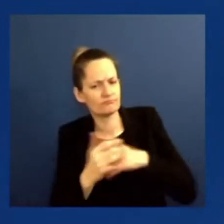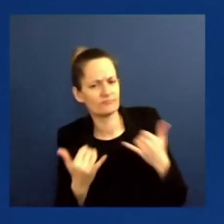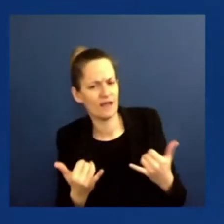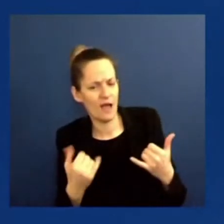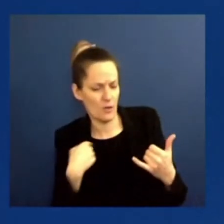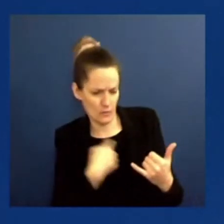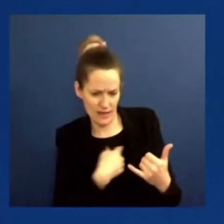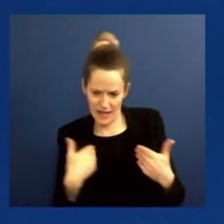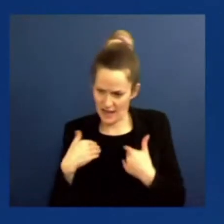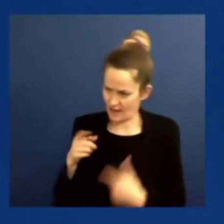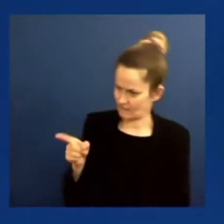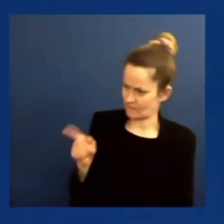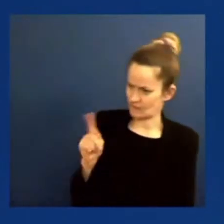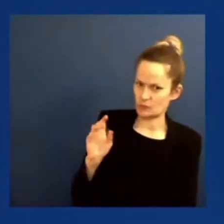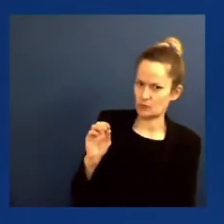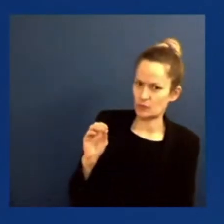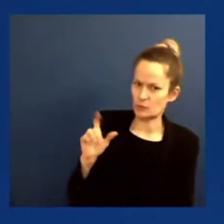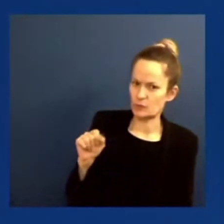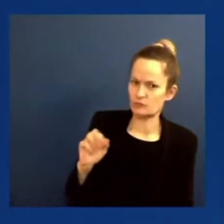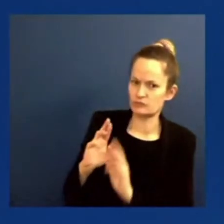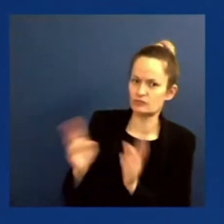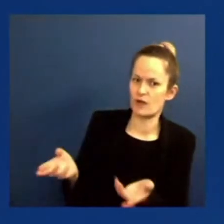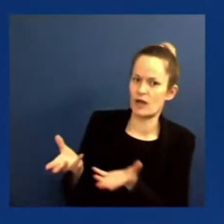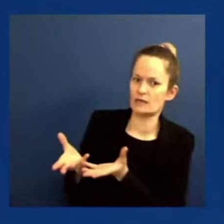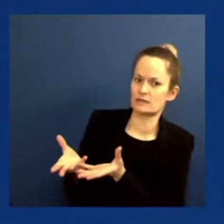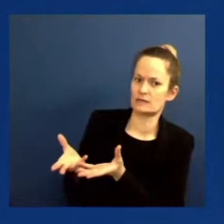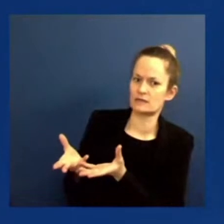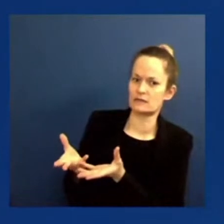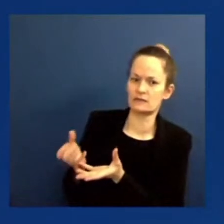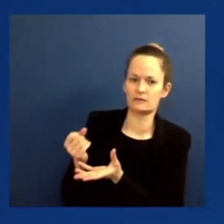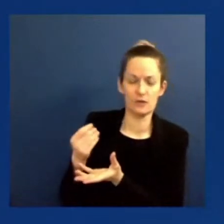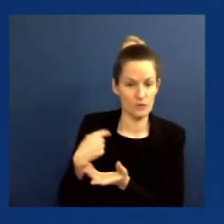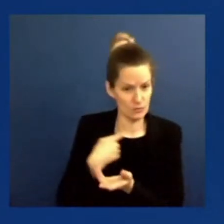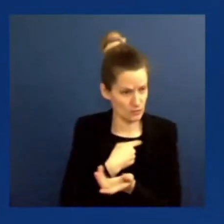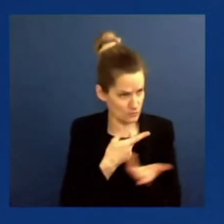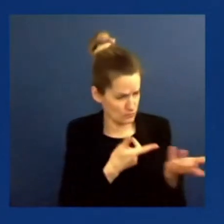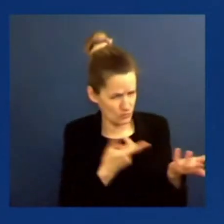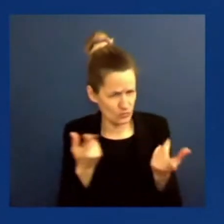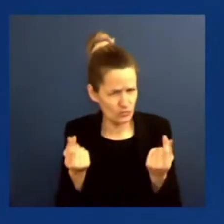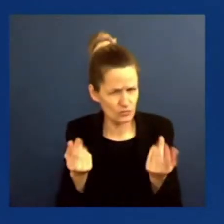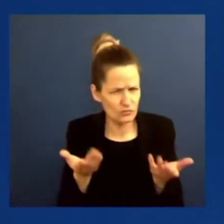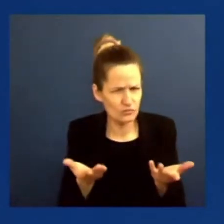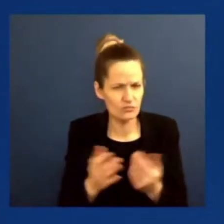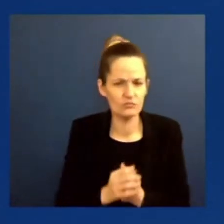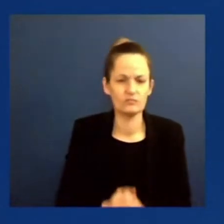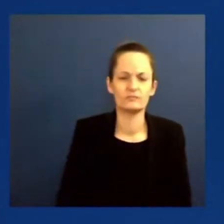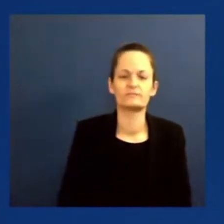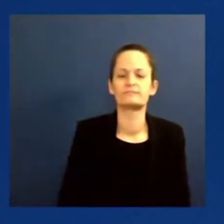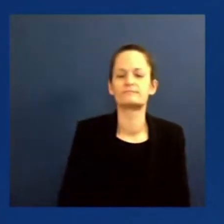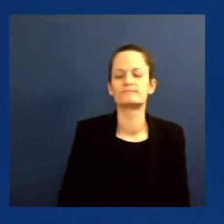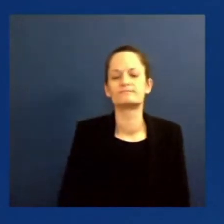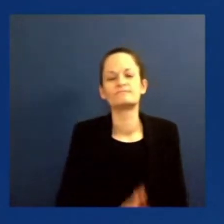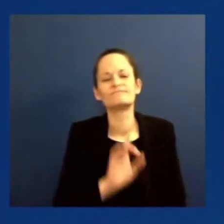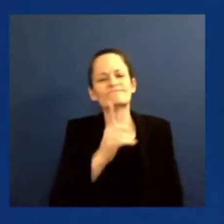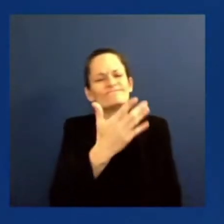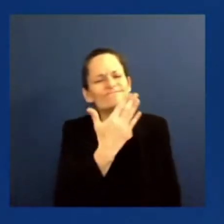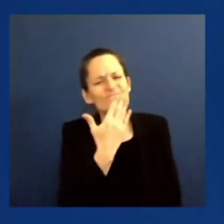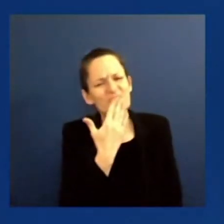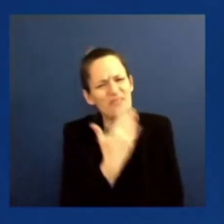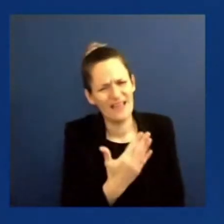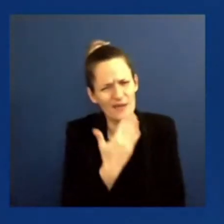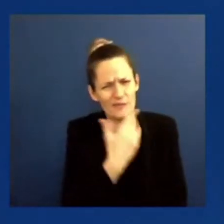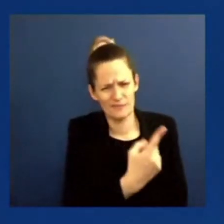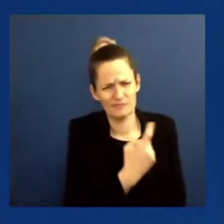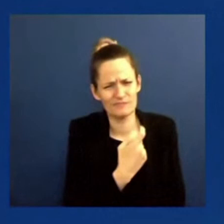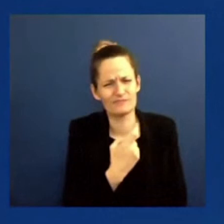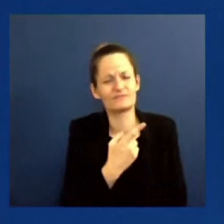seemingly being less severe for those who are vaccinated compared to earlier strains? Yeah, thank you, Zeke. So let me just say, cases are coming down. They have